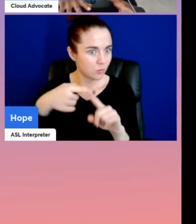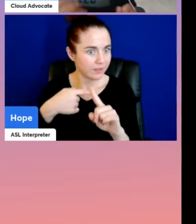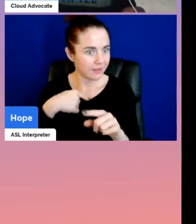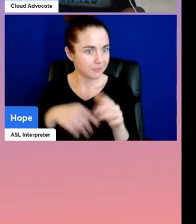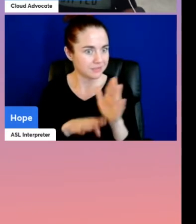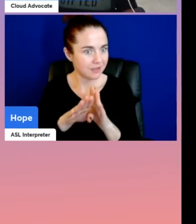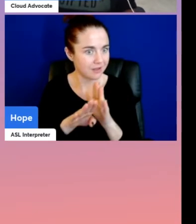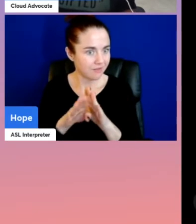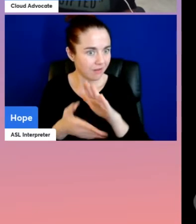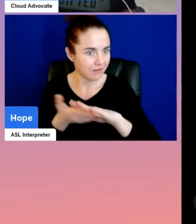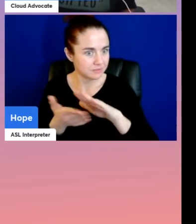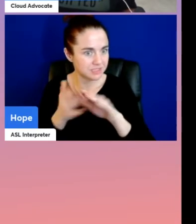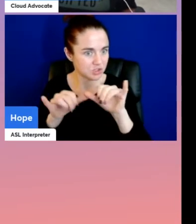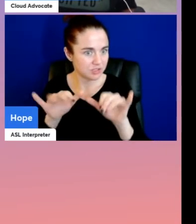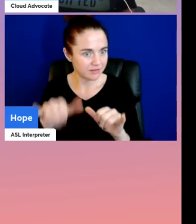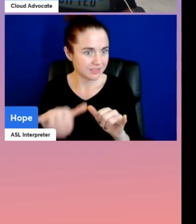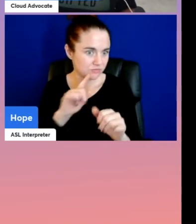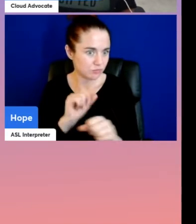engineer.